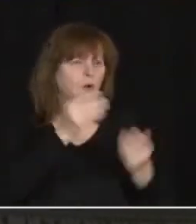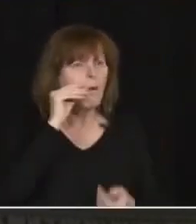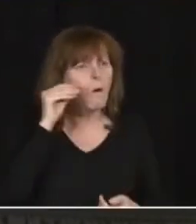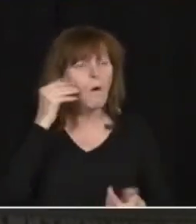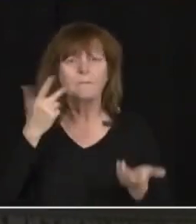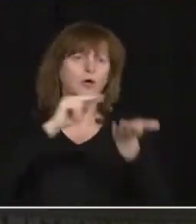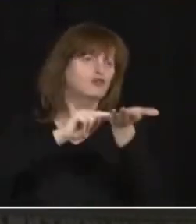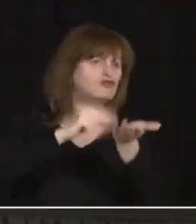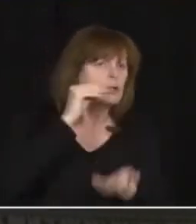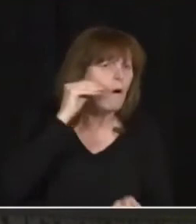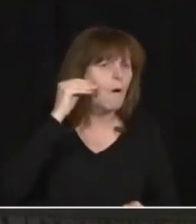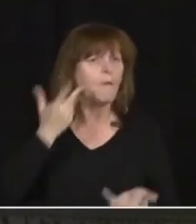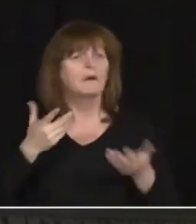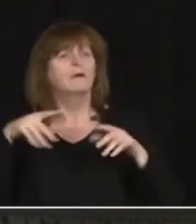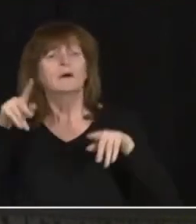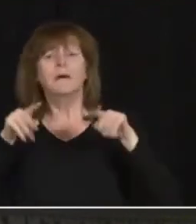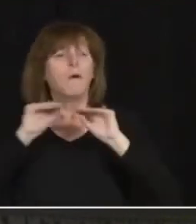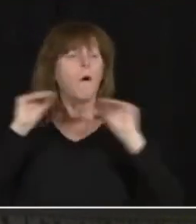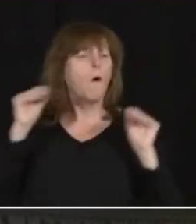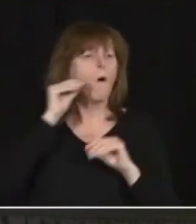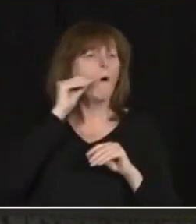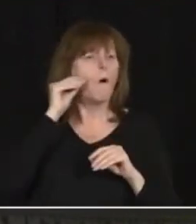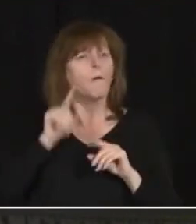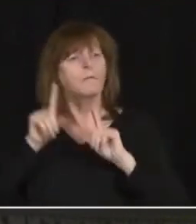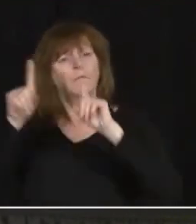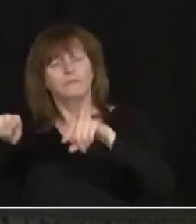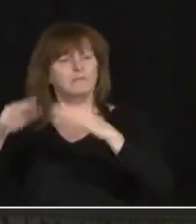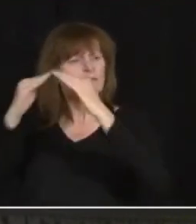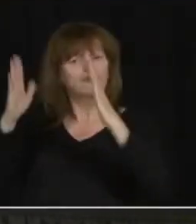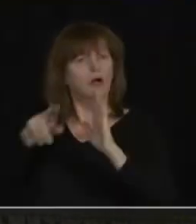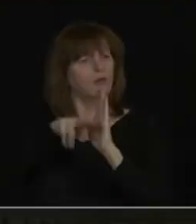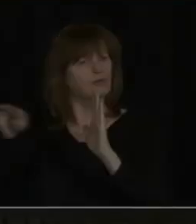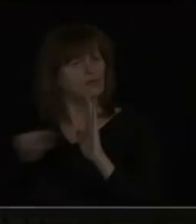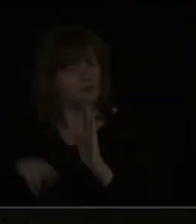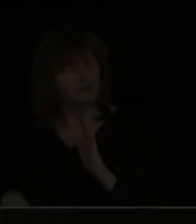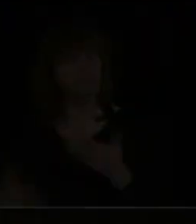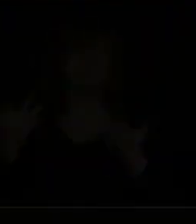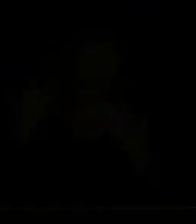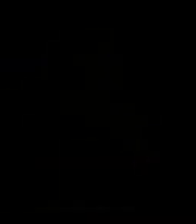could be homeless shelters, it could be any place where a lot of people are brought close together for prolonged periods of time.